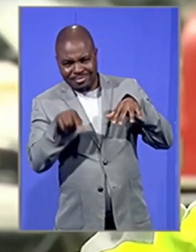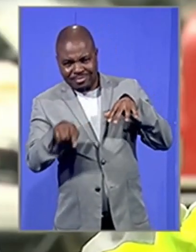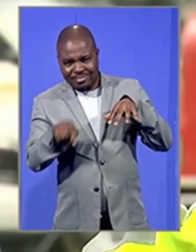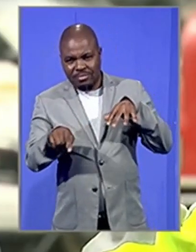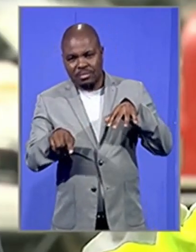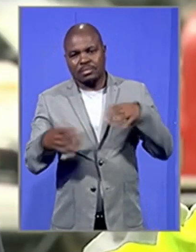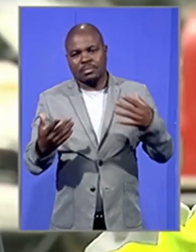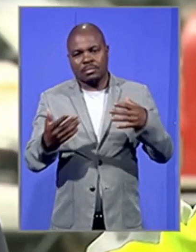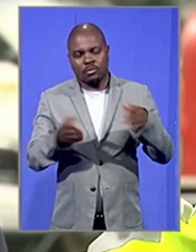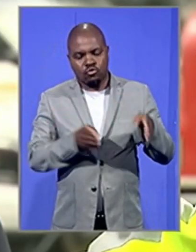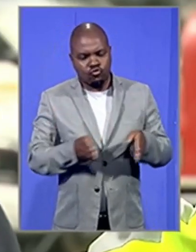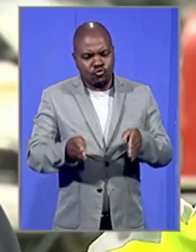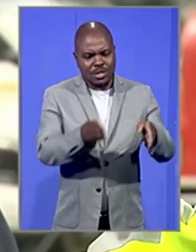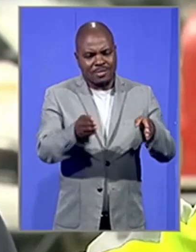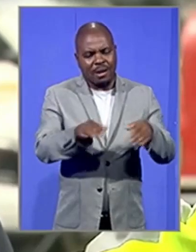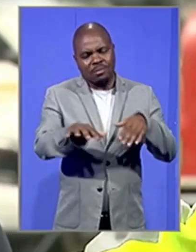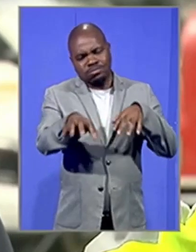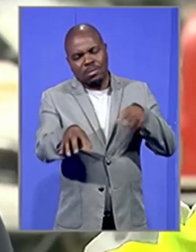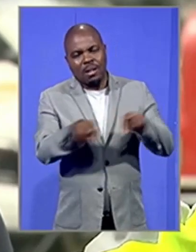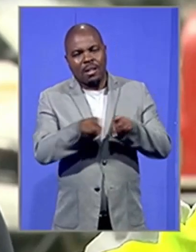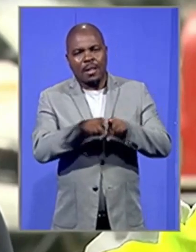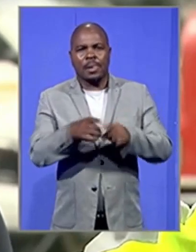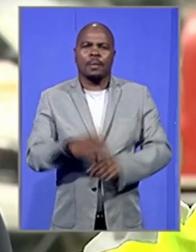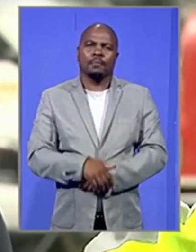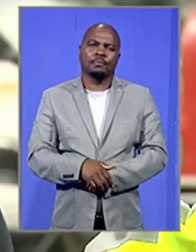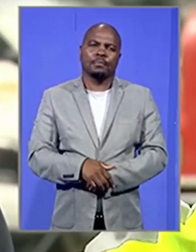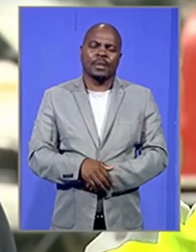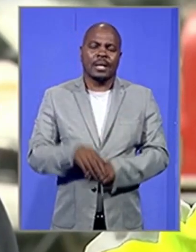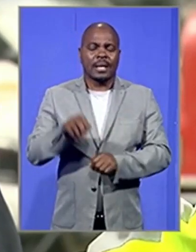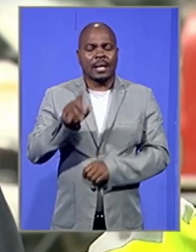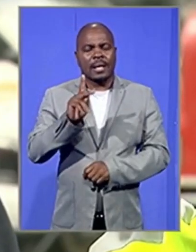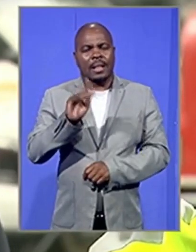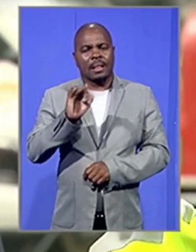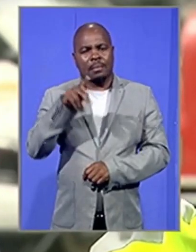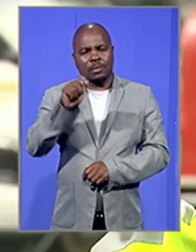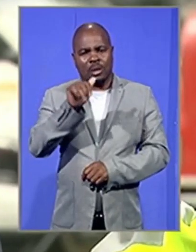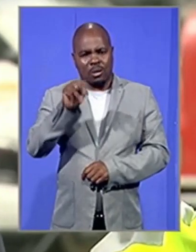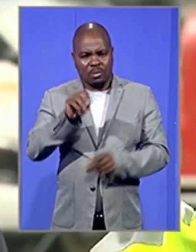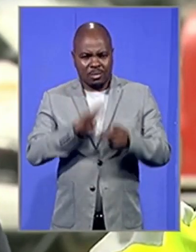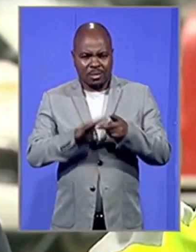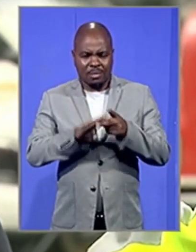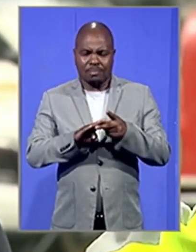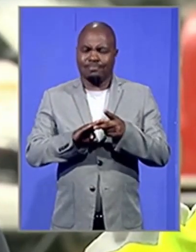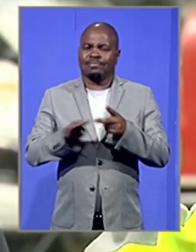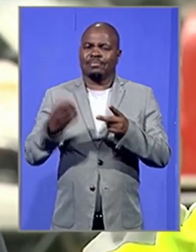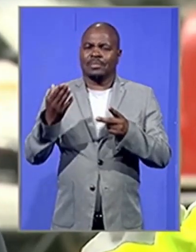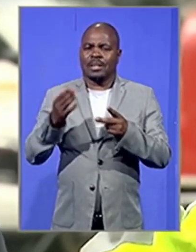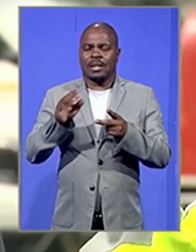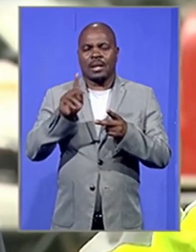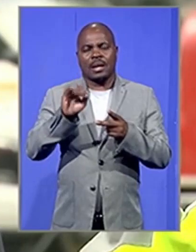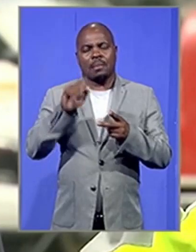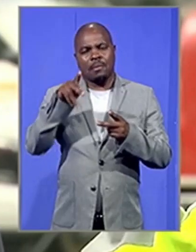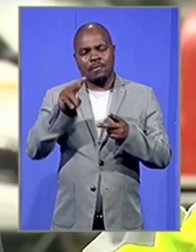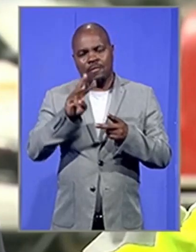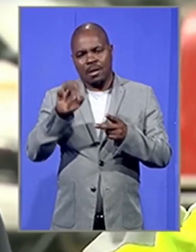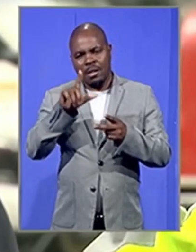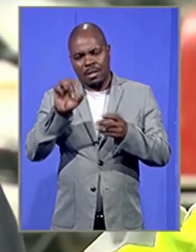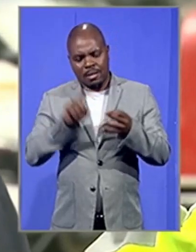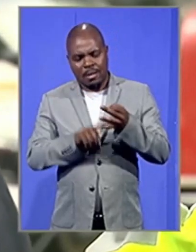residing along river streams. If you look at areas like Kliptown in Soweto, they've got a river stream, Klip Valley. You look